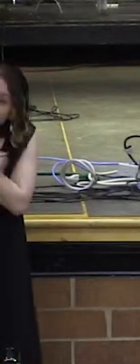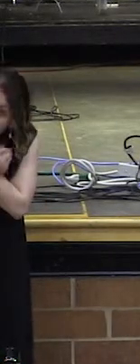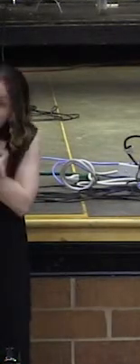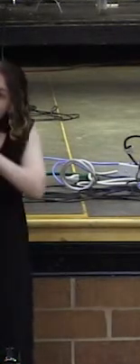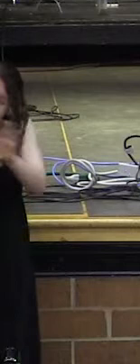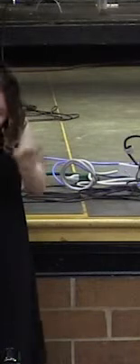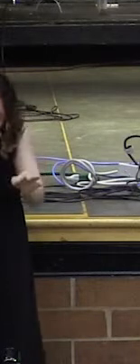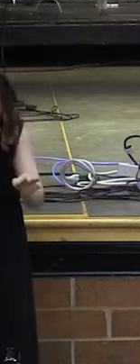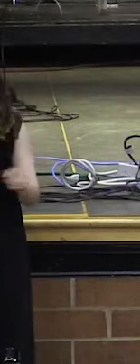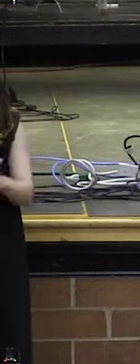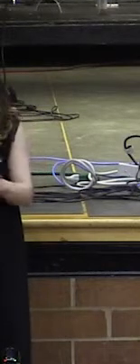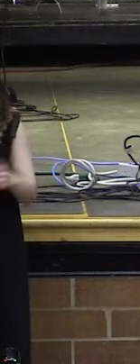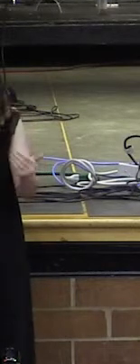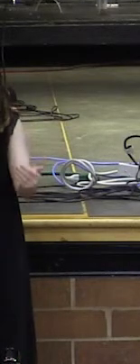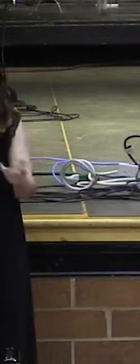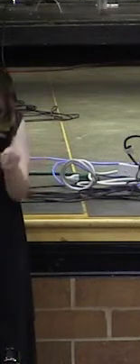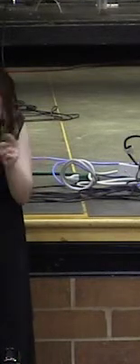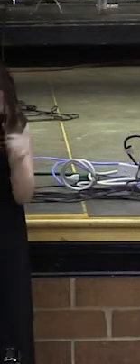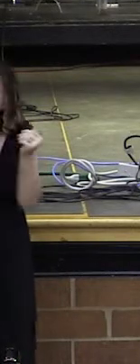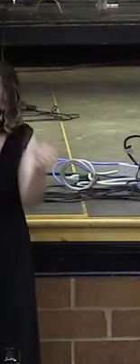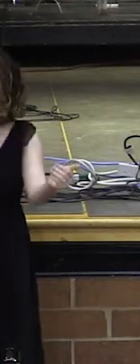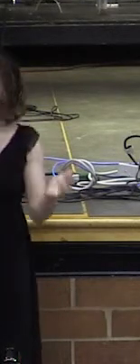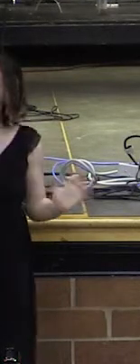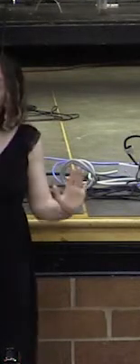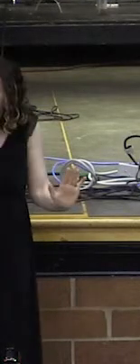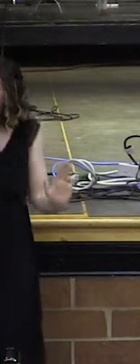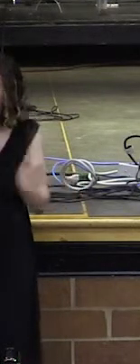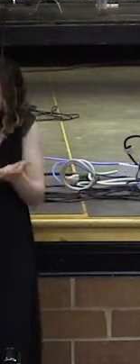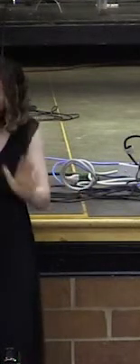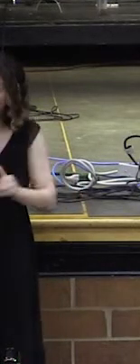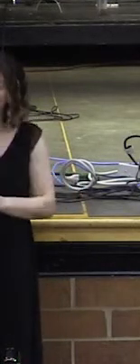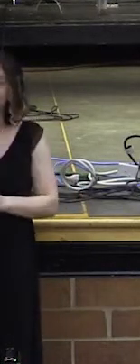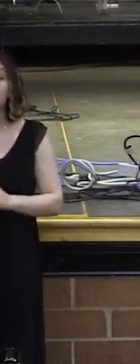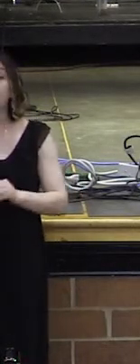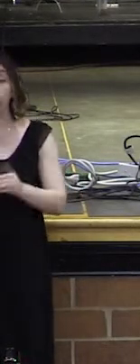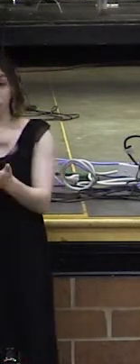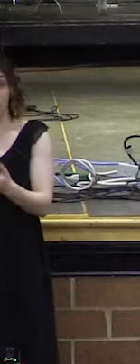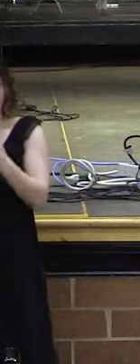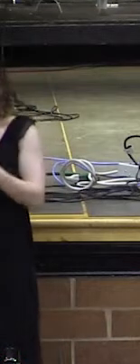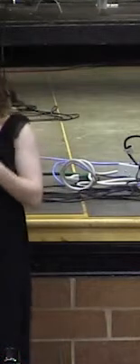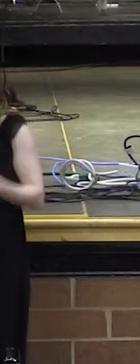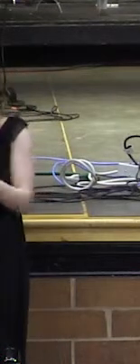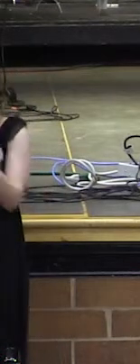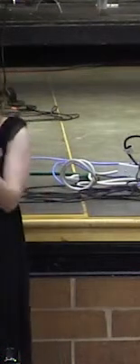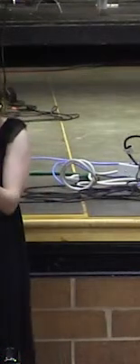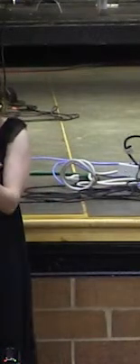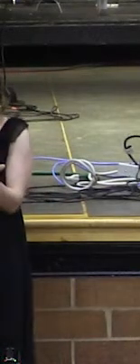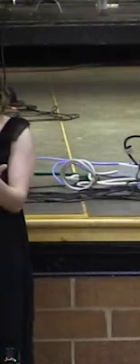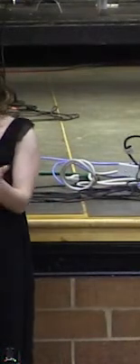for whatever reason was enamored by this woman do you know the word anamon words it's like